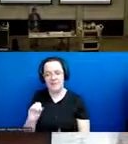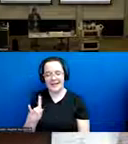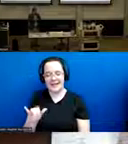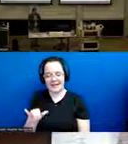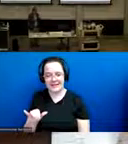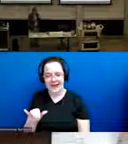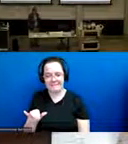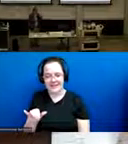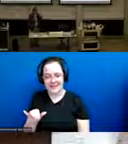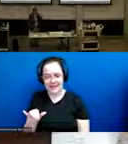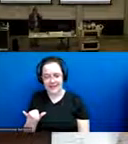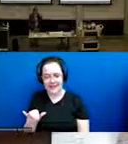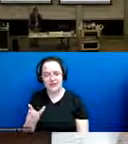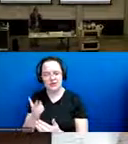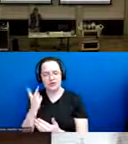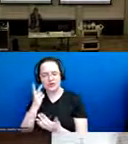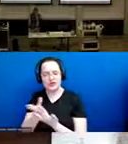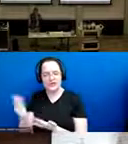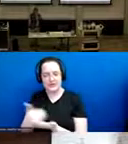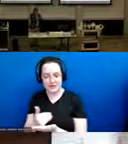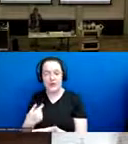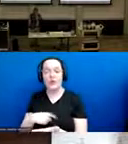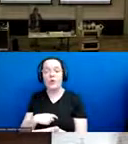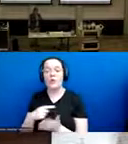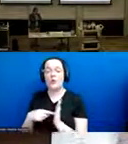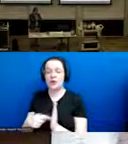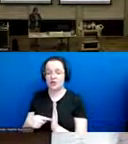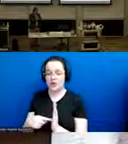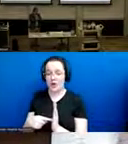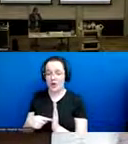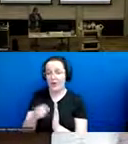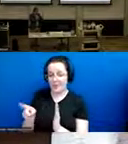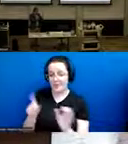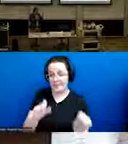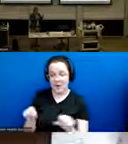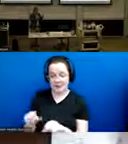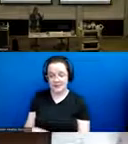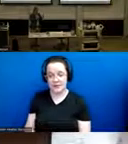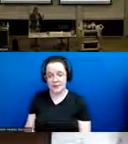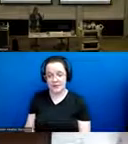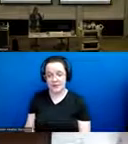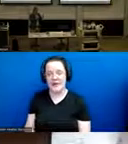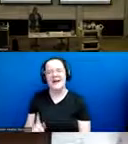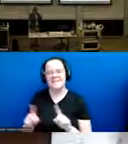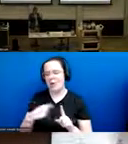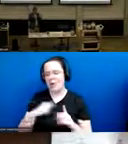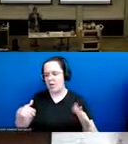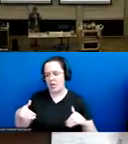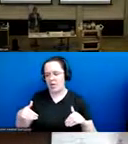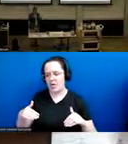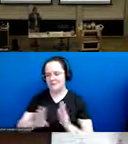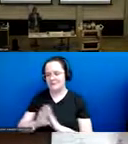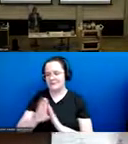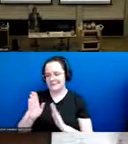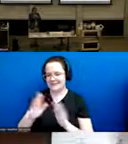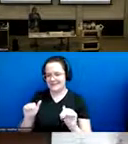induced transparency, where we theoretically show that what you're thinking is actually possible. It's just we have not yet built systems where